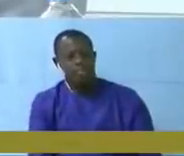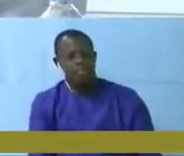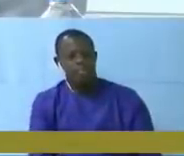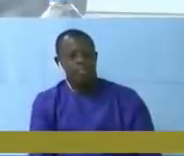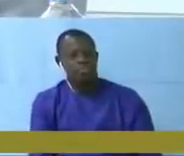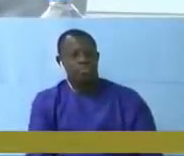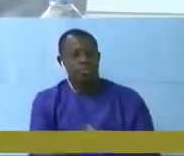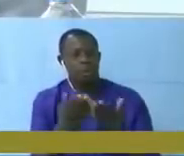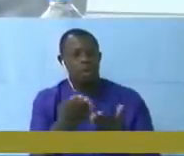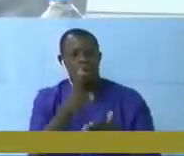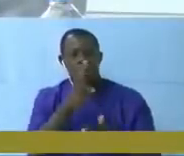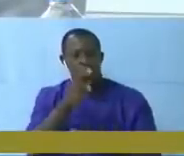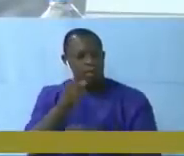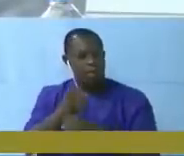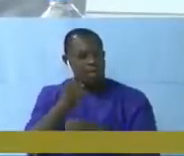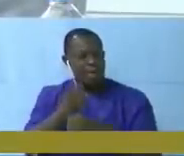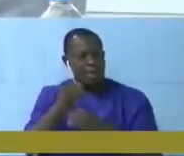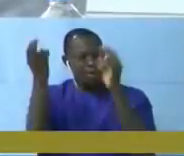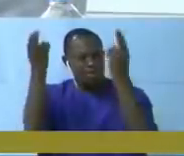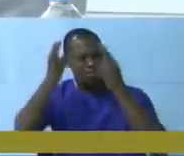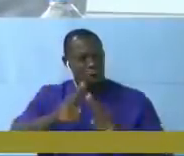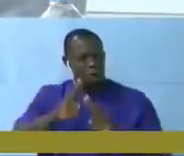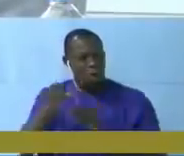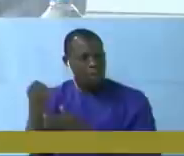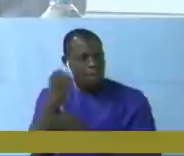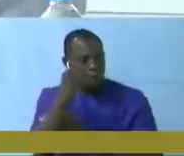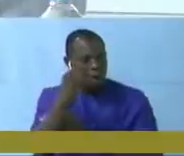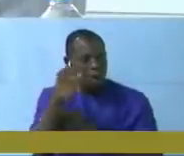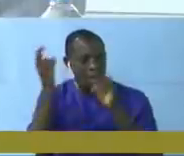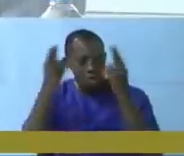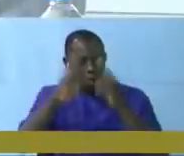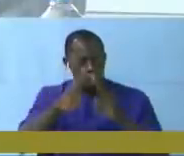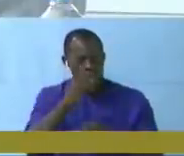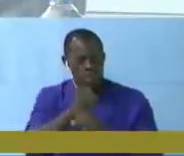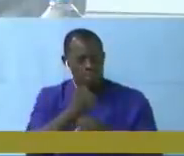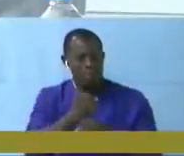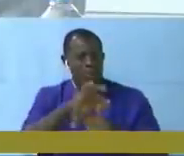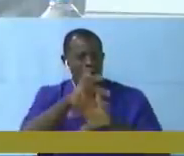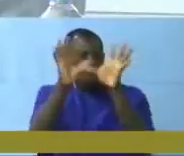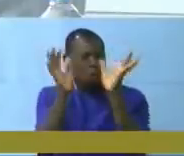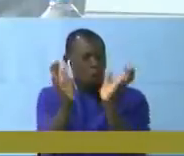lawmaking powers was vested in the council. So